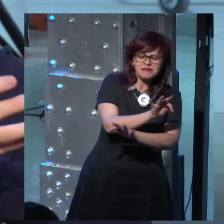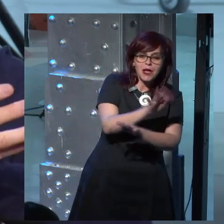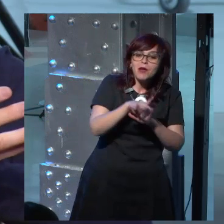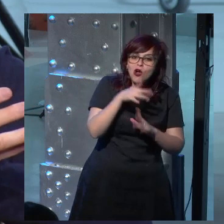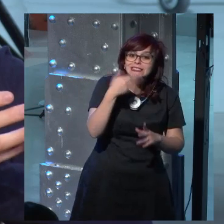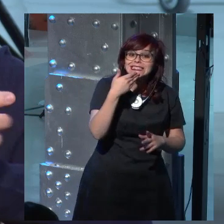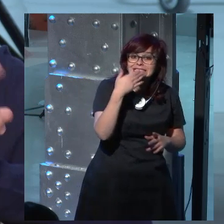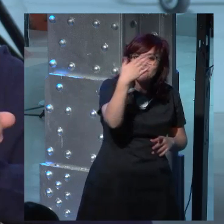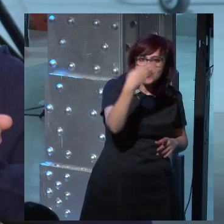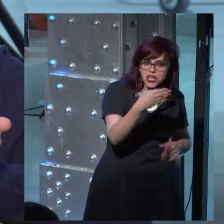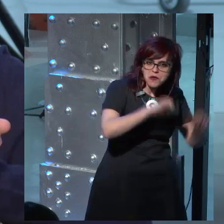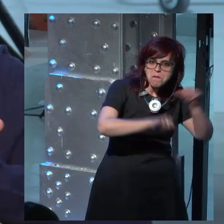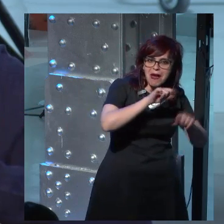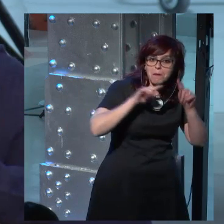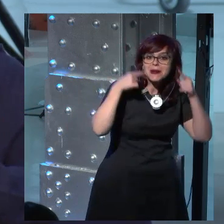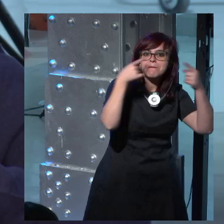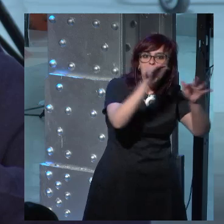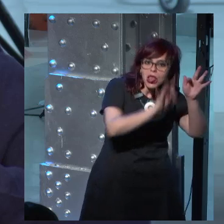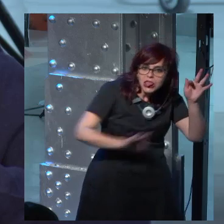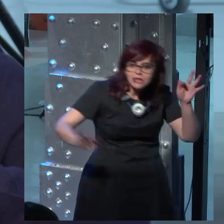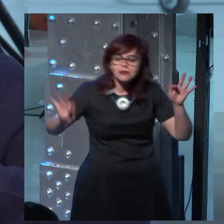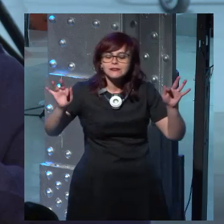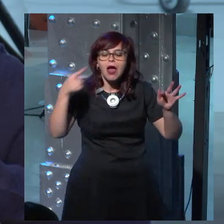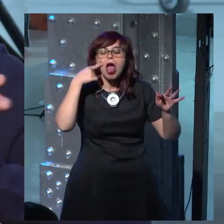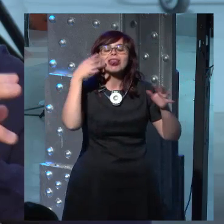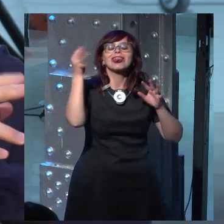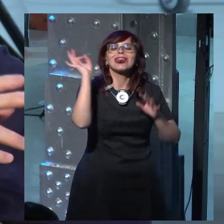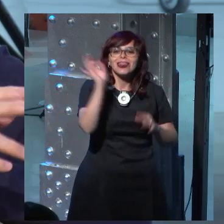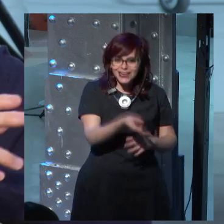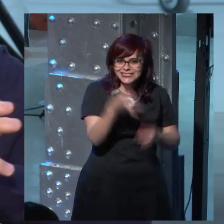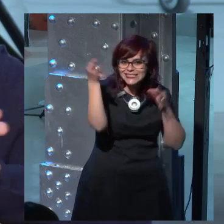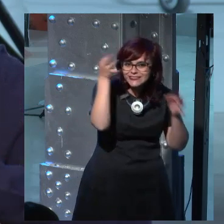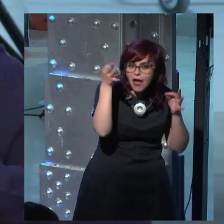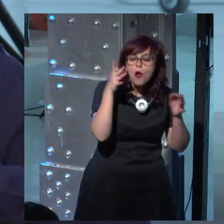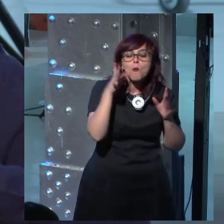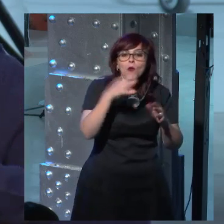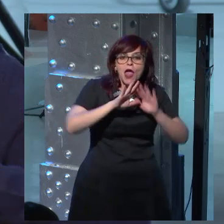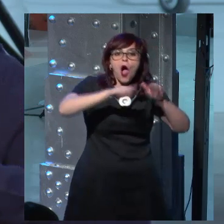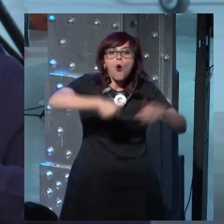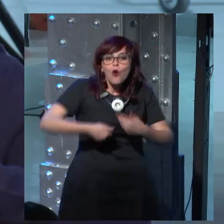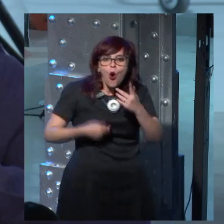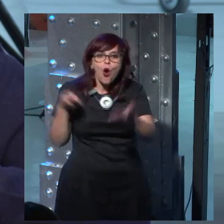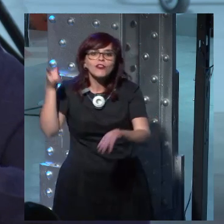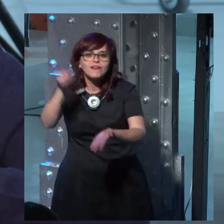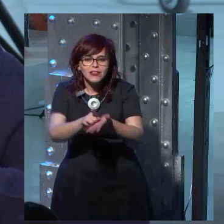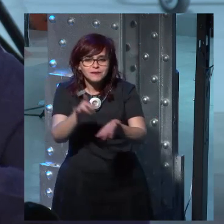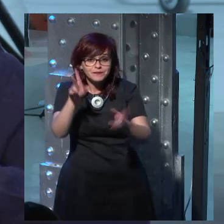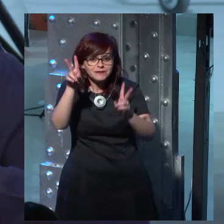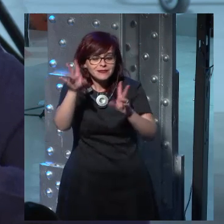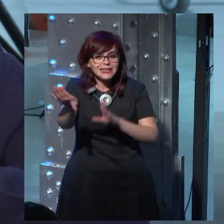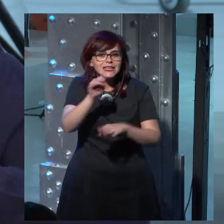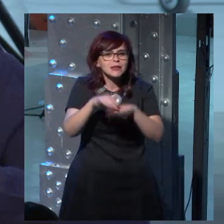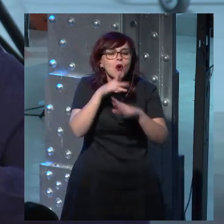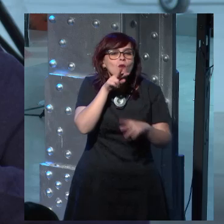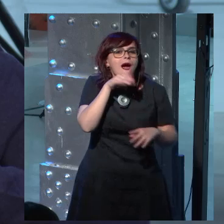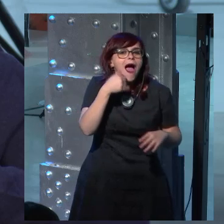it may seem insignificant, but watch it close because it might come back. They understood that when a person says something, the